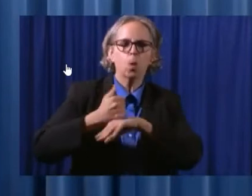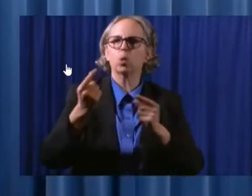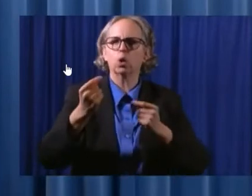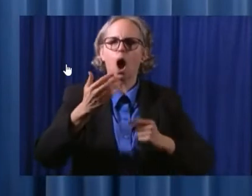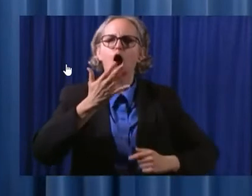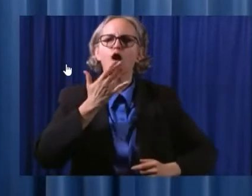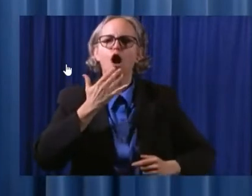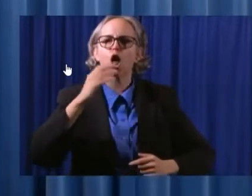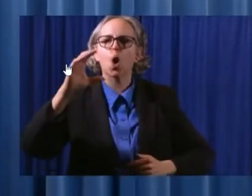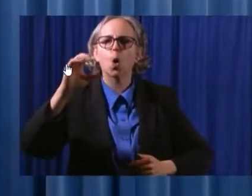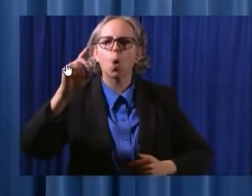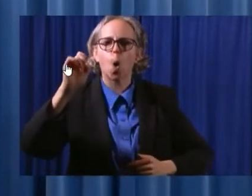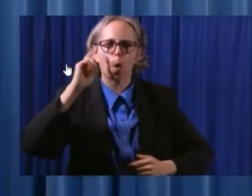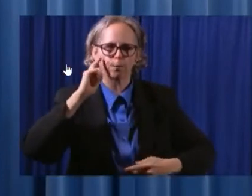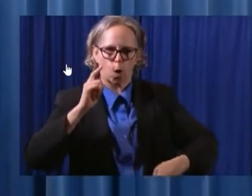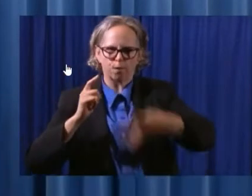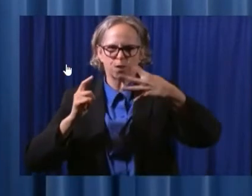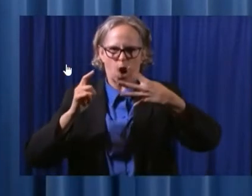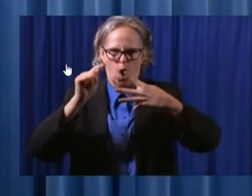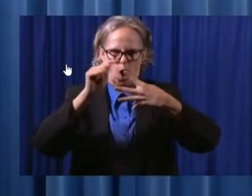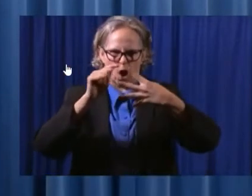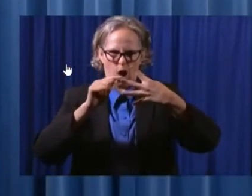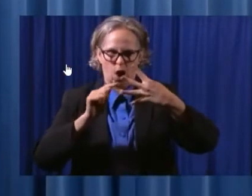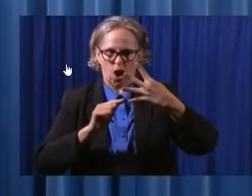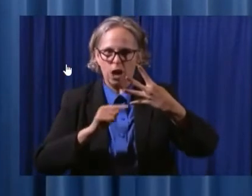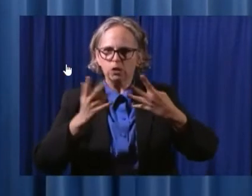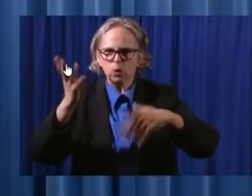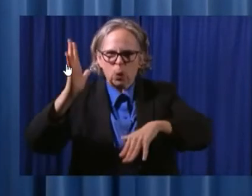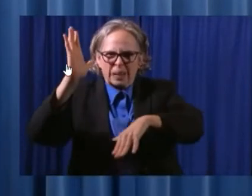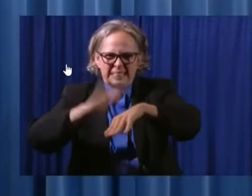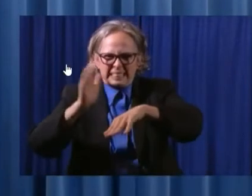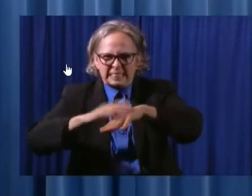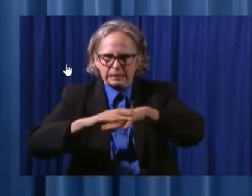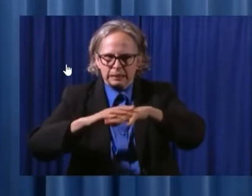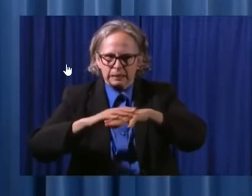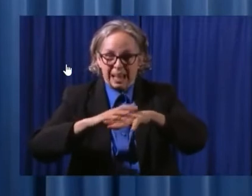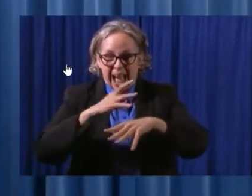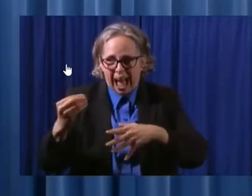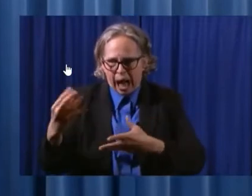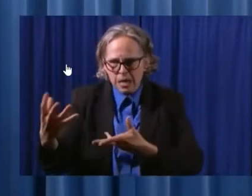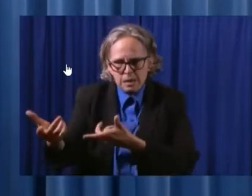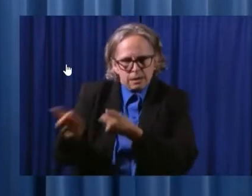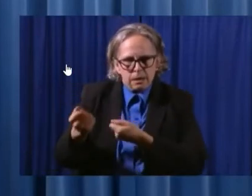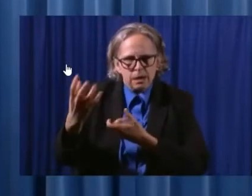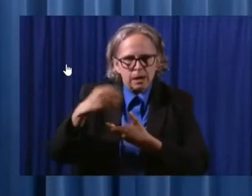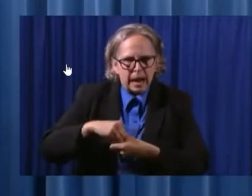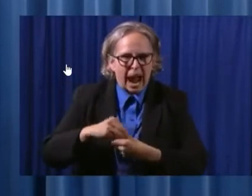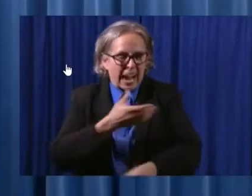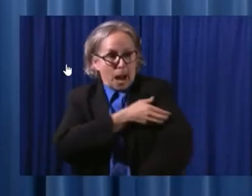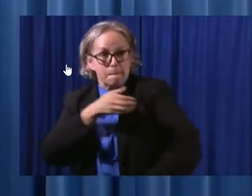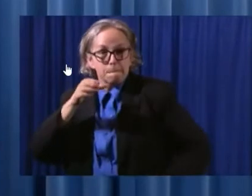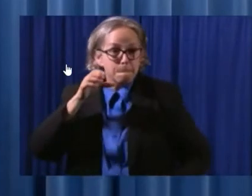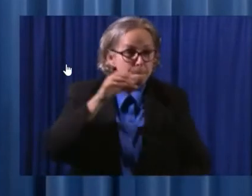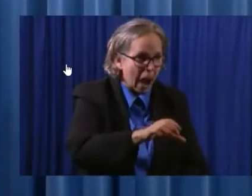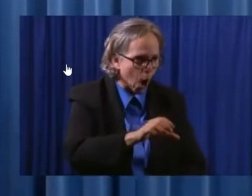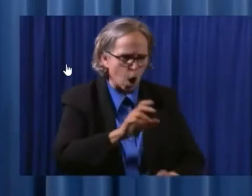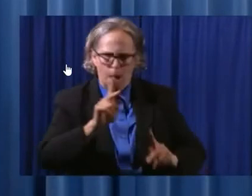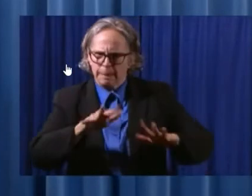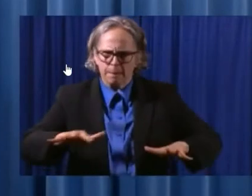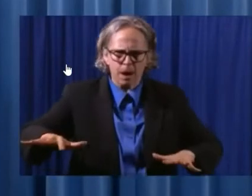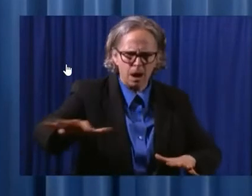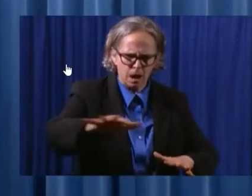to inform, to engage, and to empower individuals, businesses, communities, local governments, and others in the appropriate